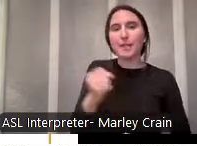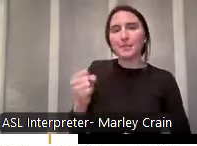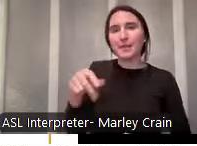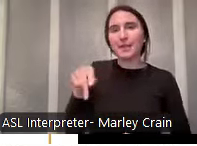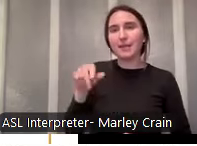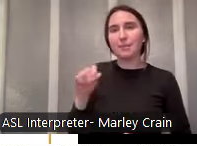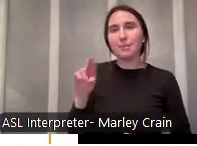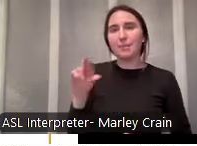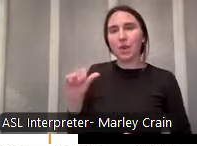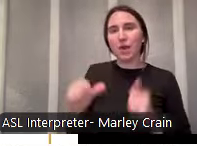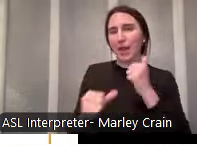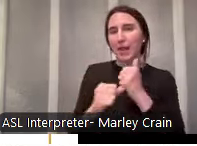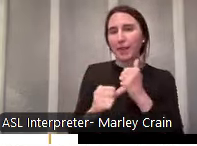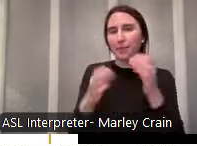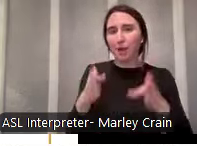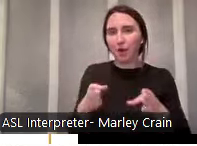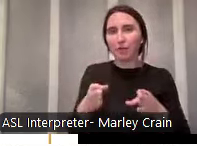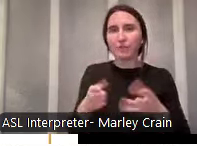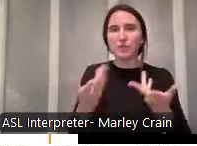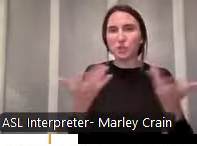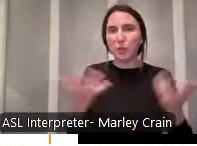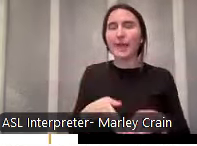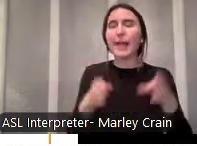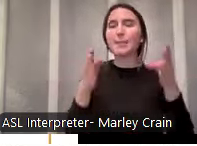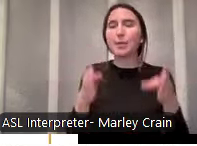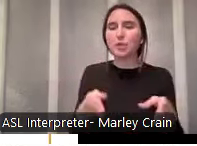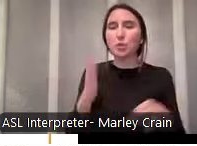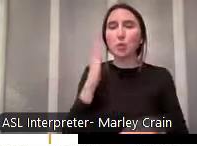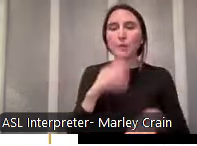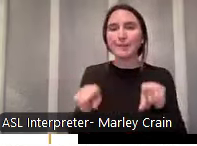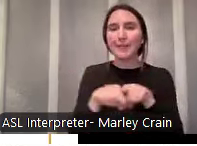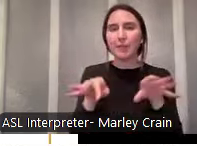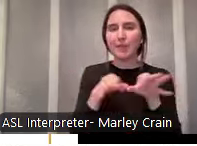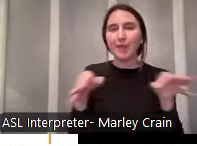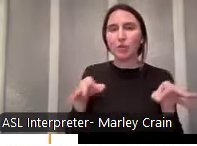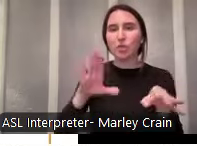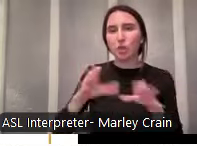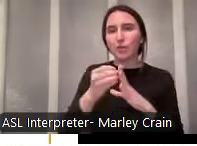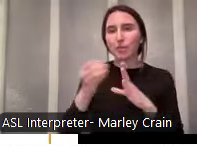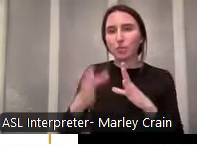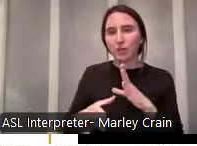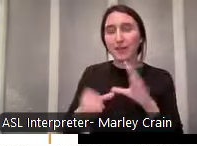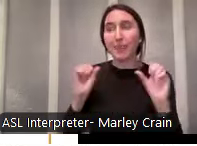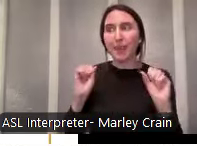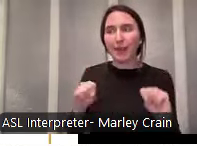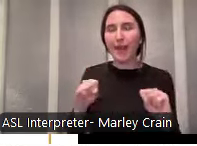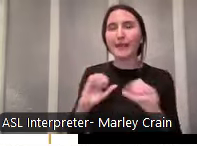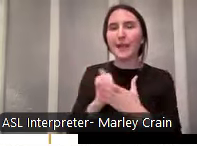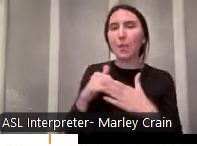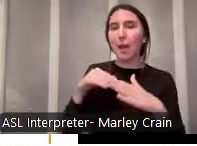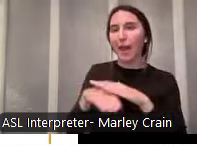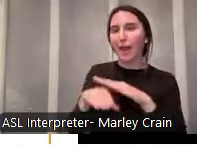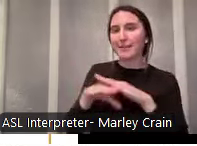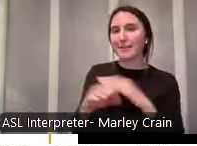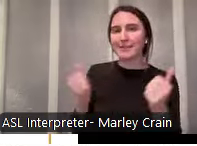language and help them access the materials in school. Obviously, that's not as ideal as being in a